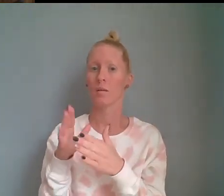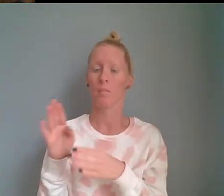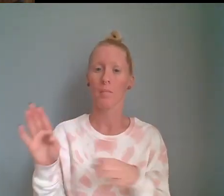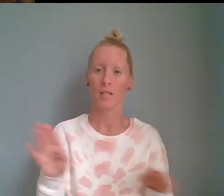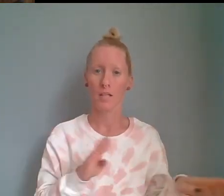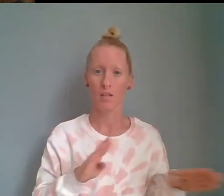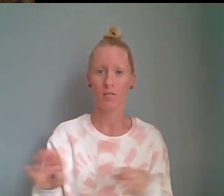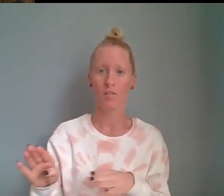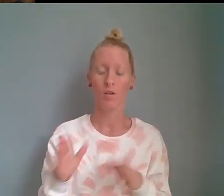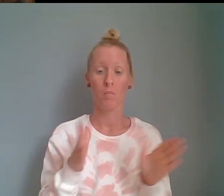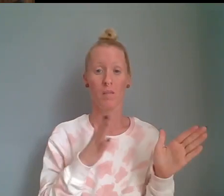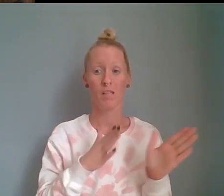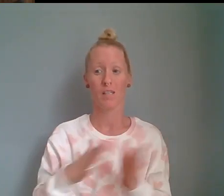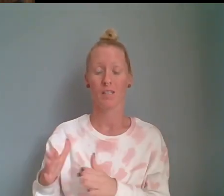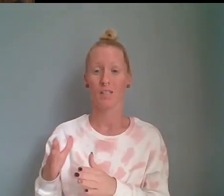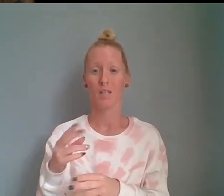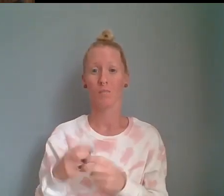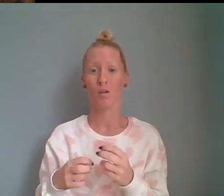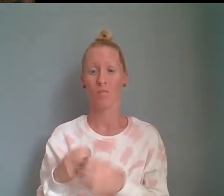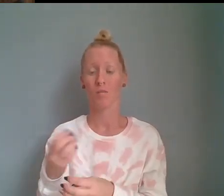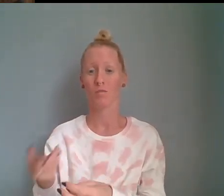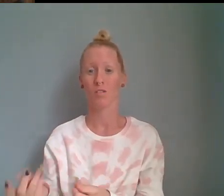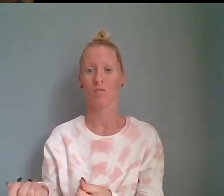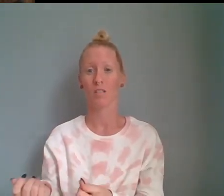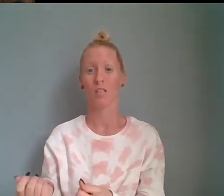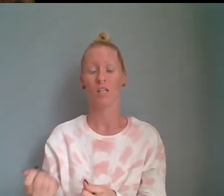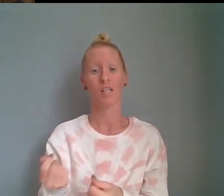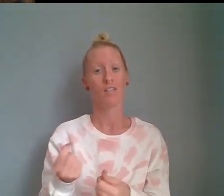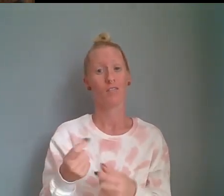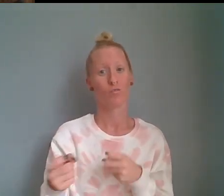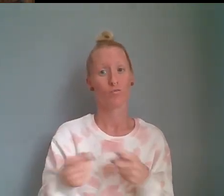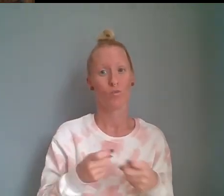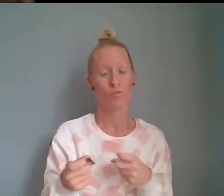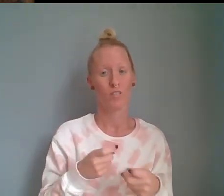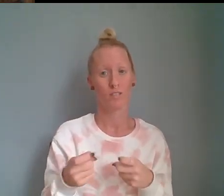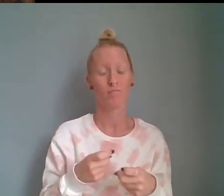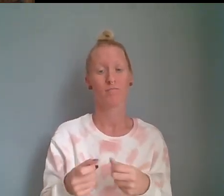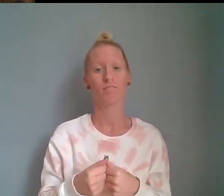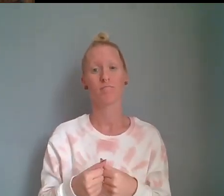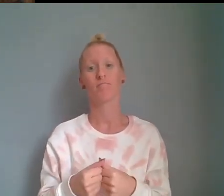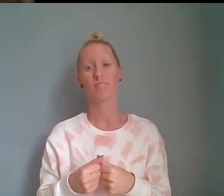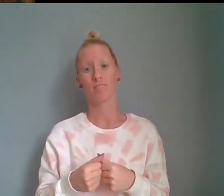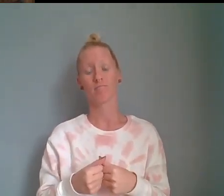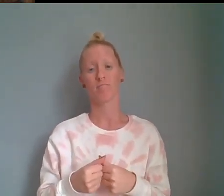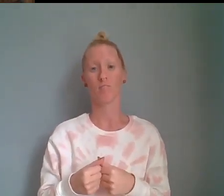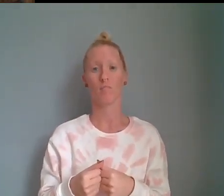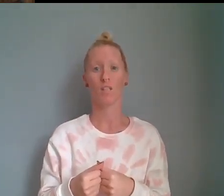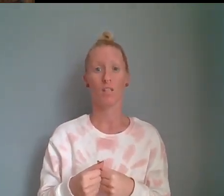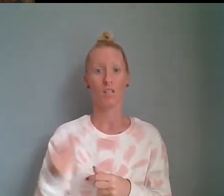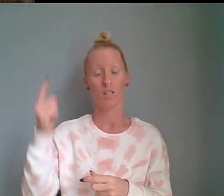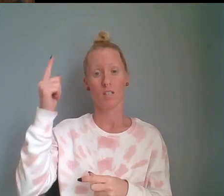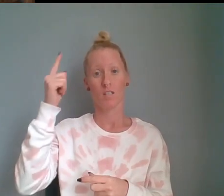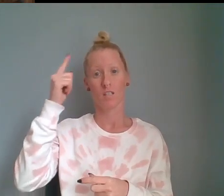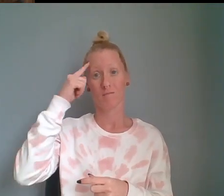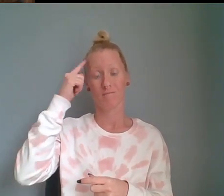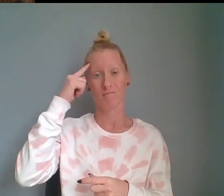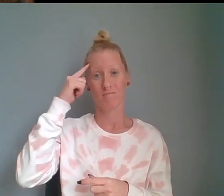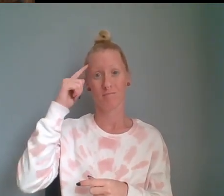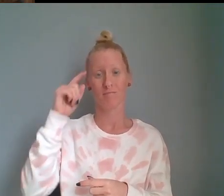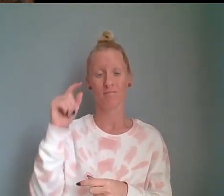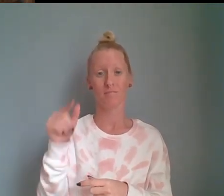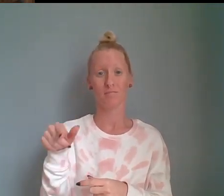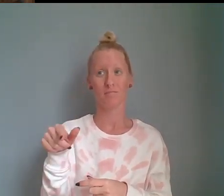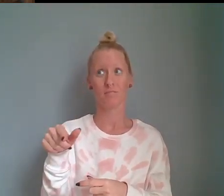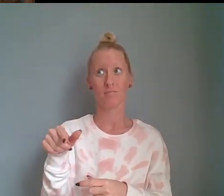problem solving, and in regulating emotion. The amygdala is an area of the brain that is involved in the processing